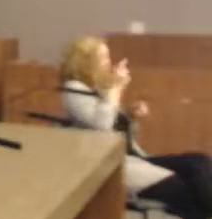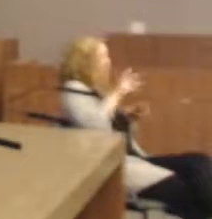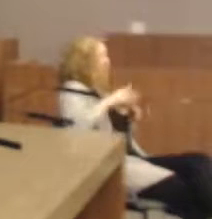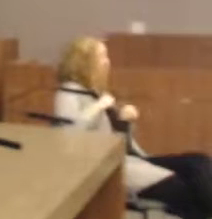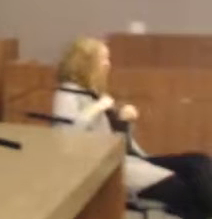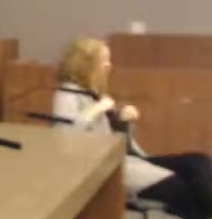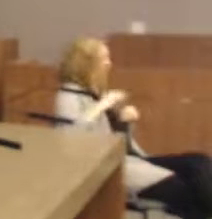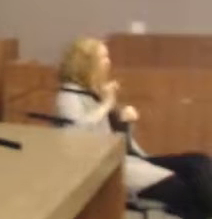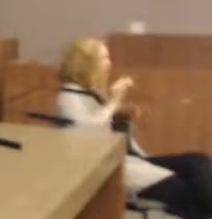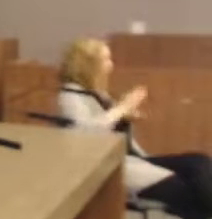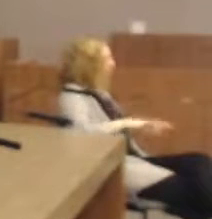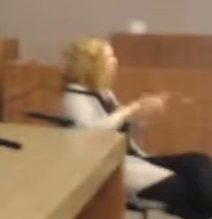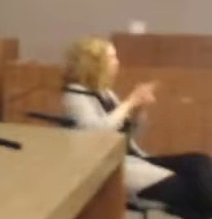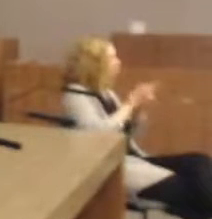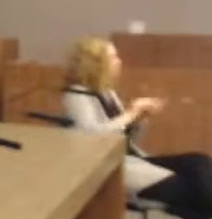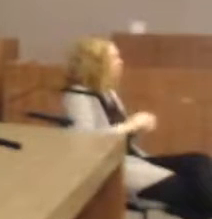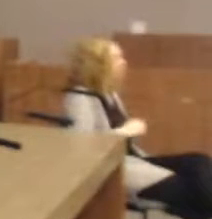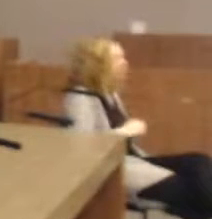victims.